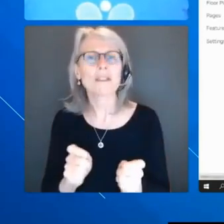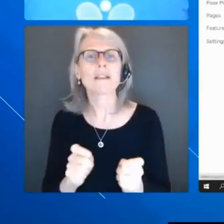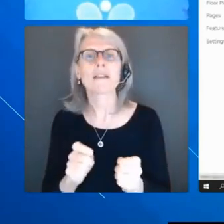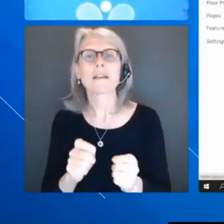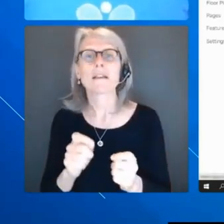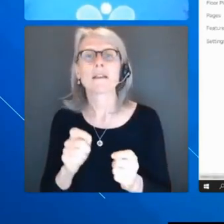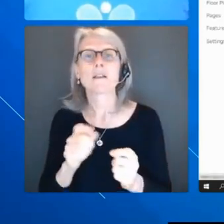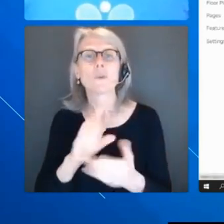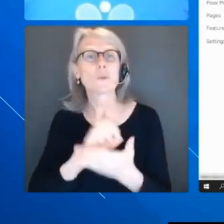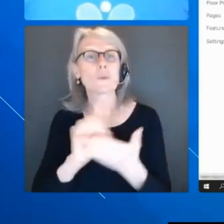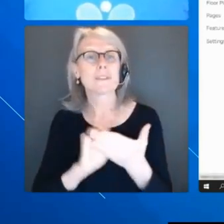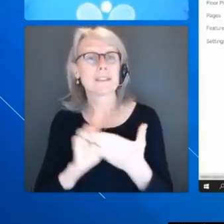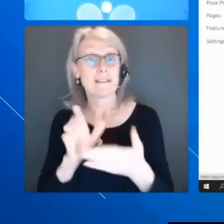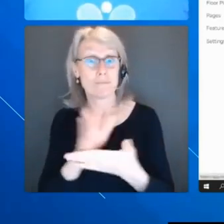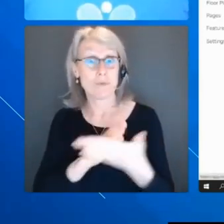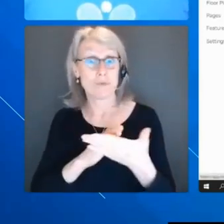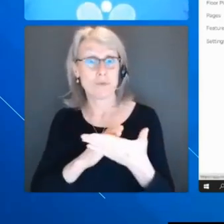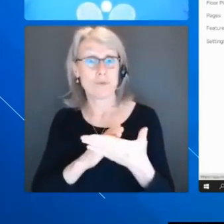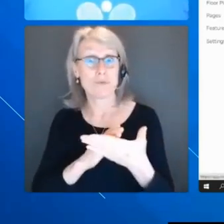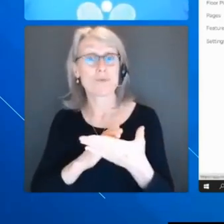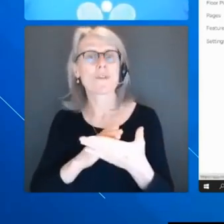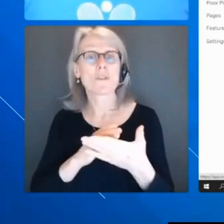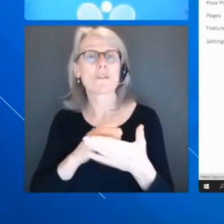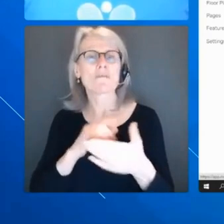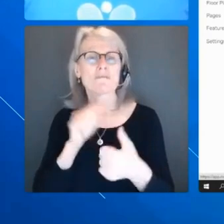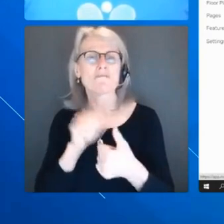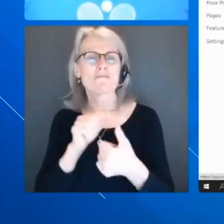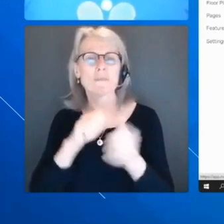in the design section, so you don't have to worry about too much.